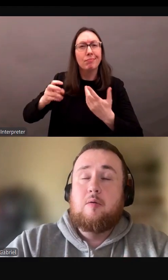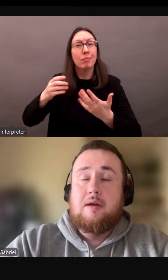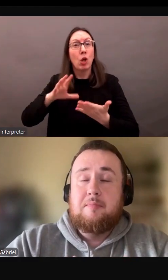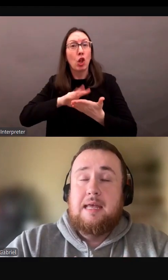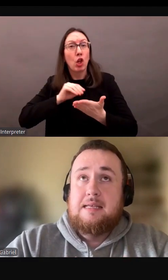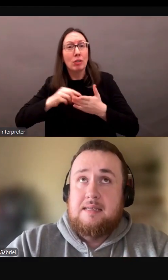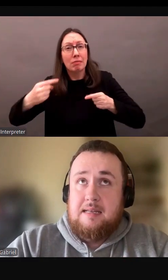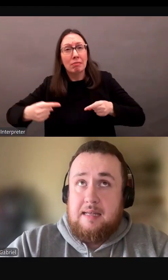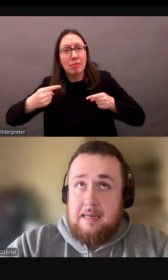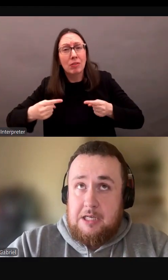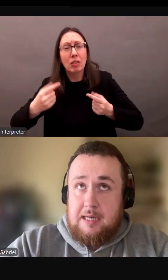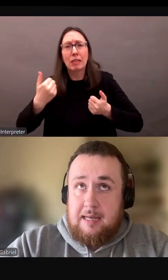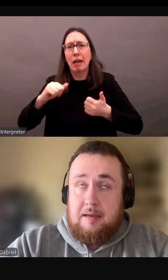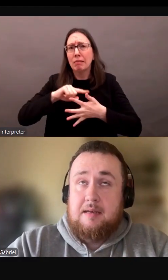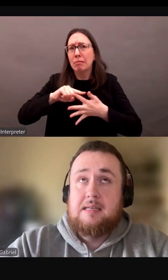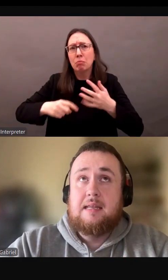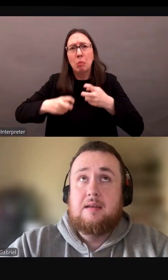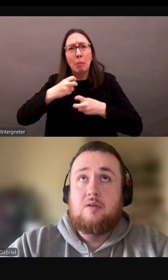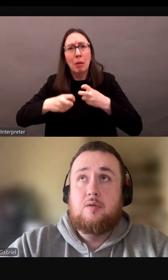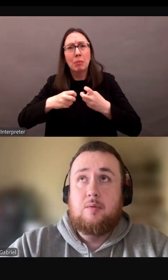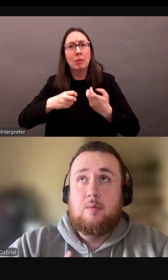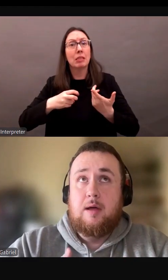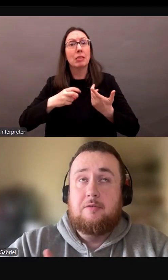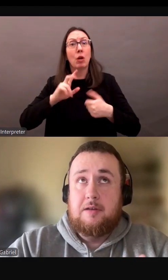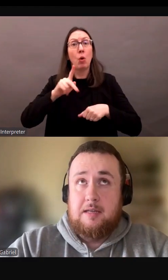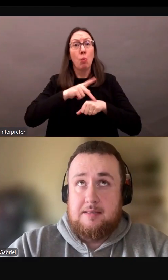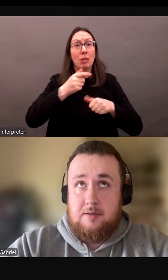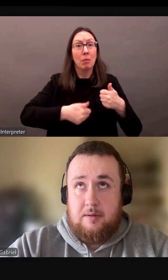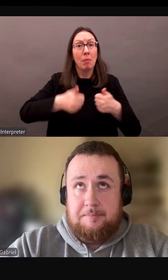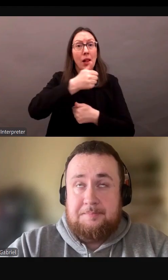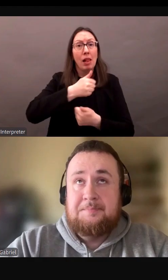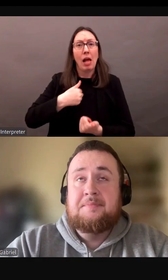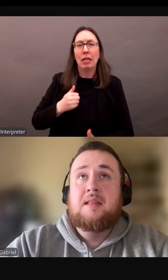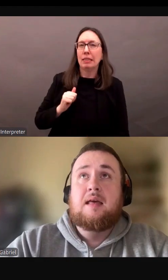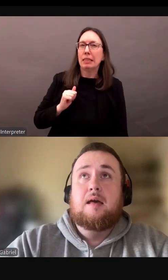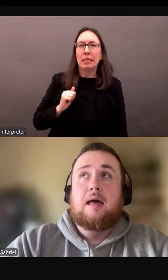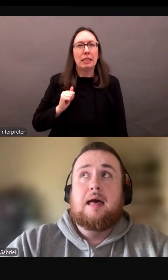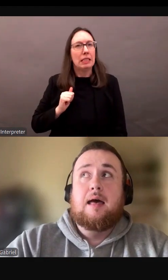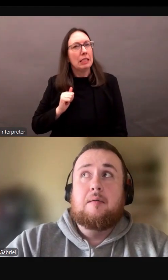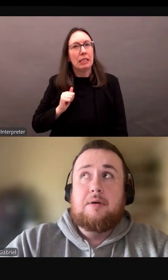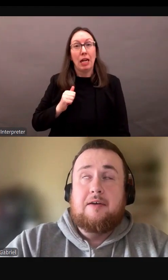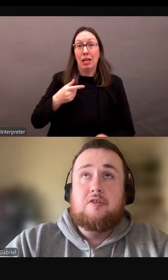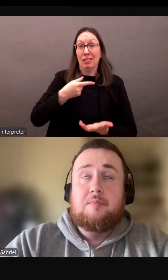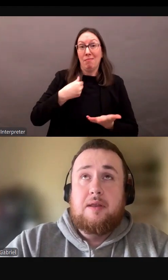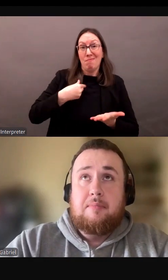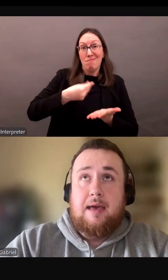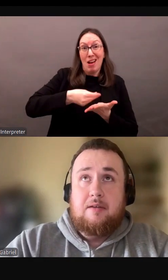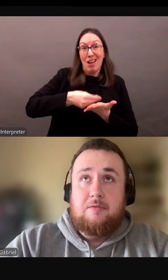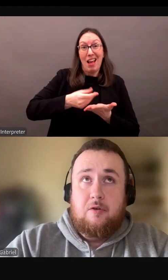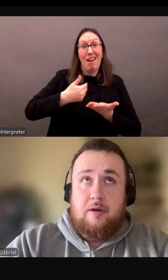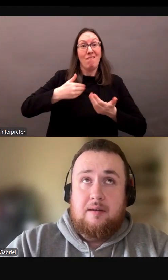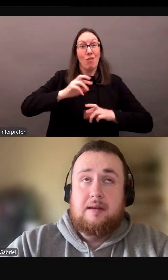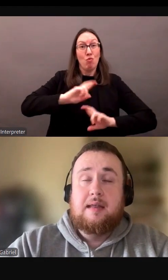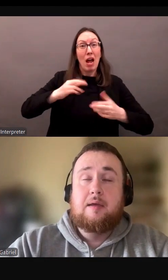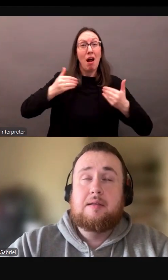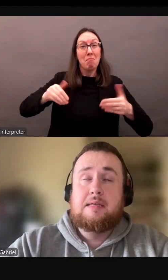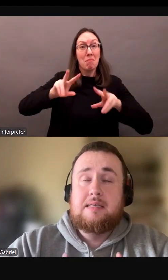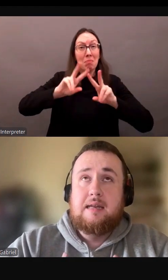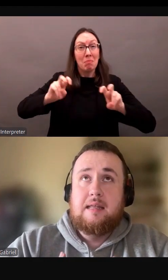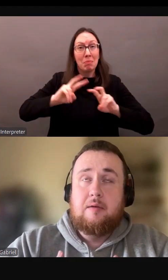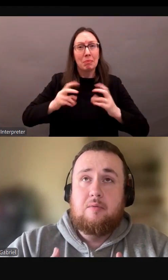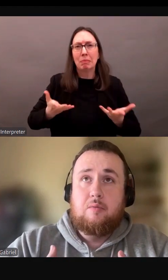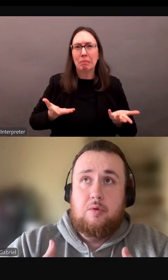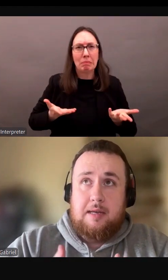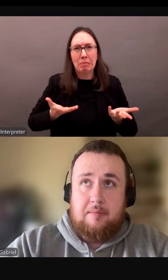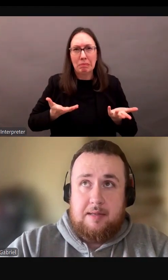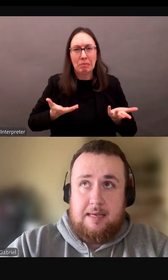They were a bit hesitant initially because I didn't go to a well-funded school. But after a bit of back and forth, they decided